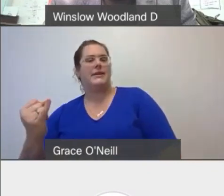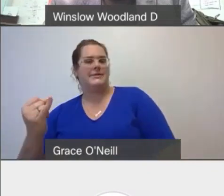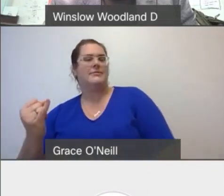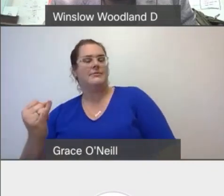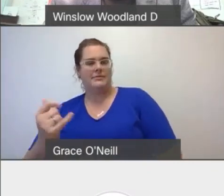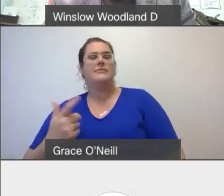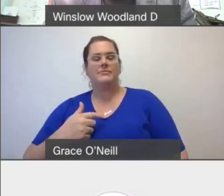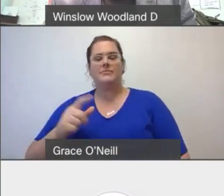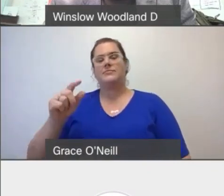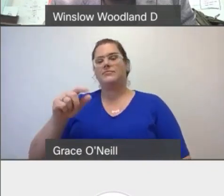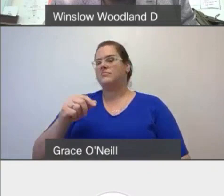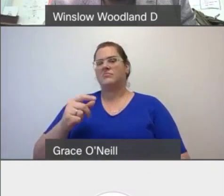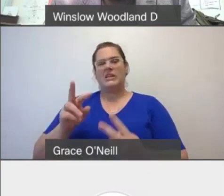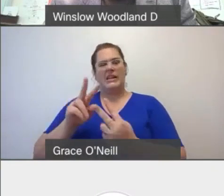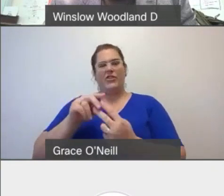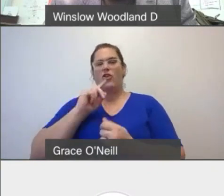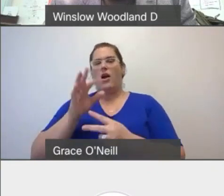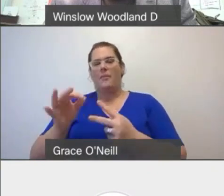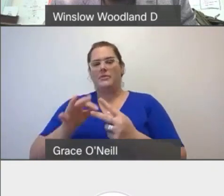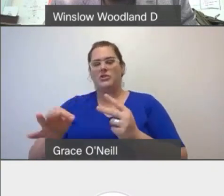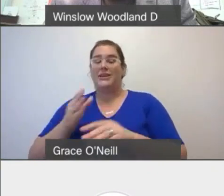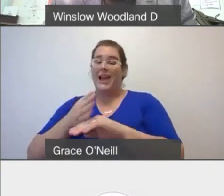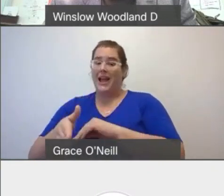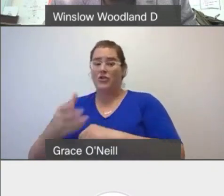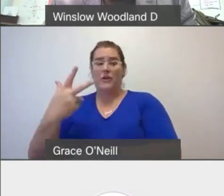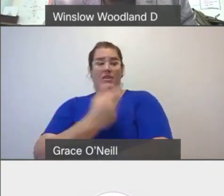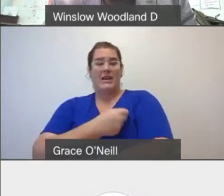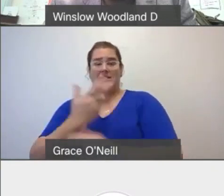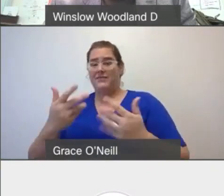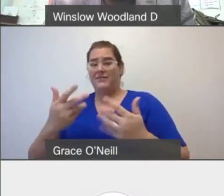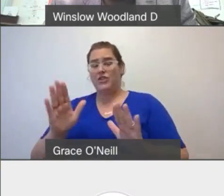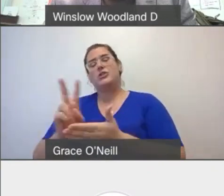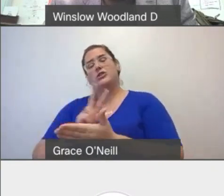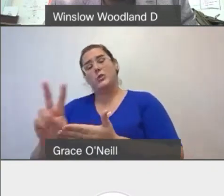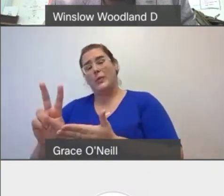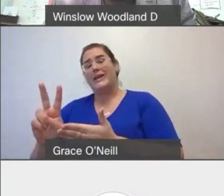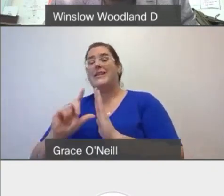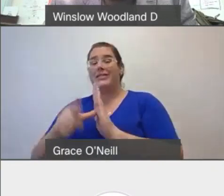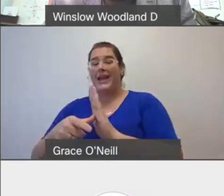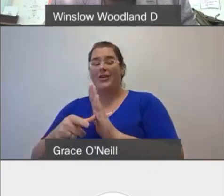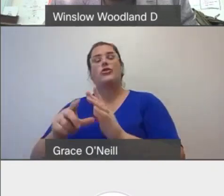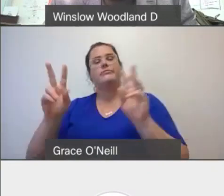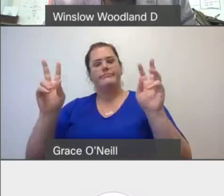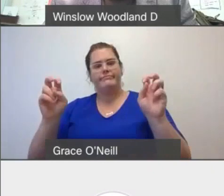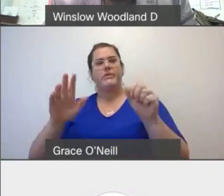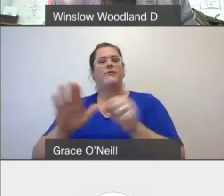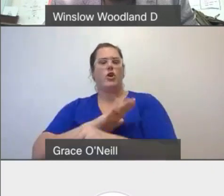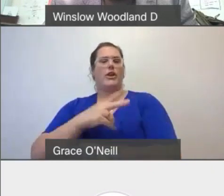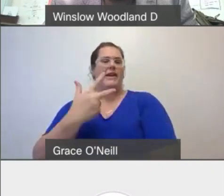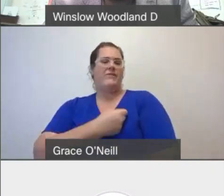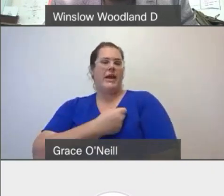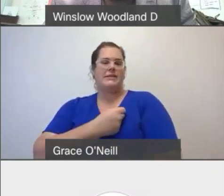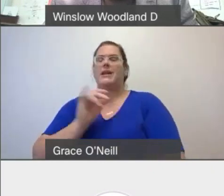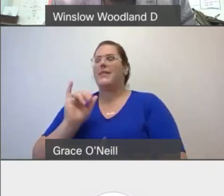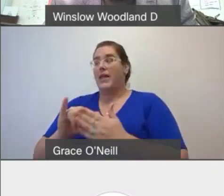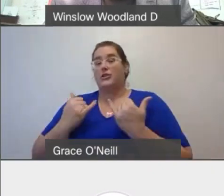once 14 days has passed after the vaccine, they can be considered fully vaccinated. So that's kind of the current guidance, and